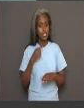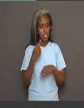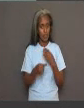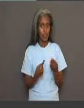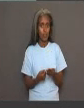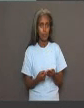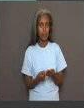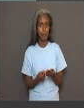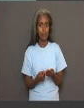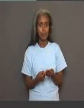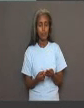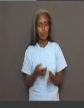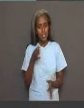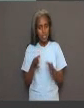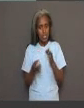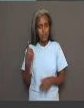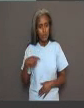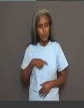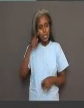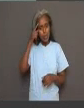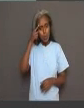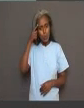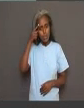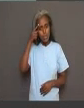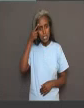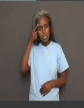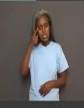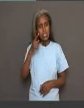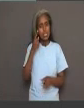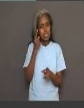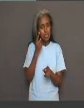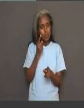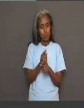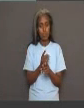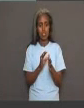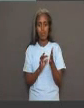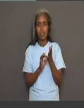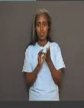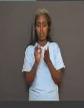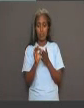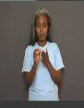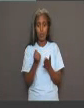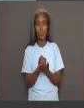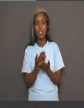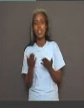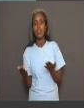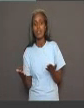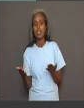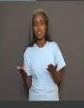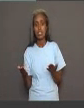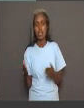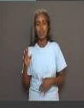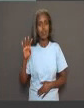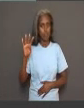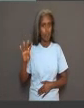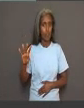Therefore, if we consider the exhaustive number of events, there are